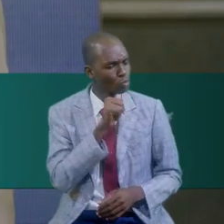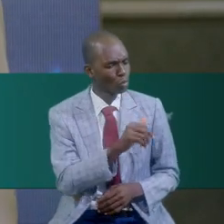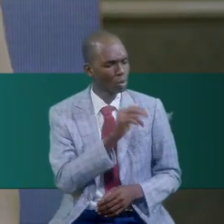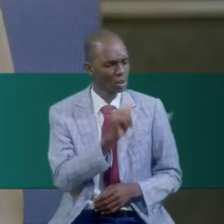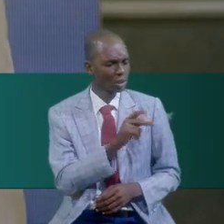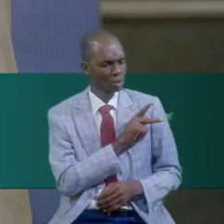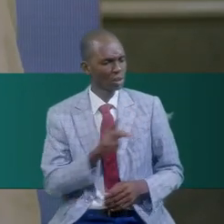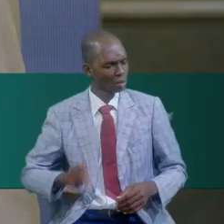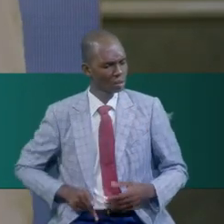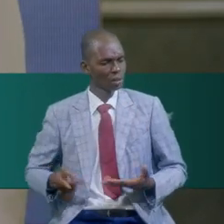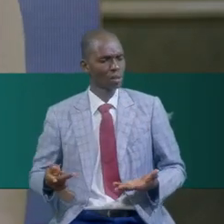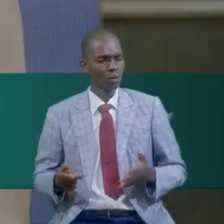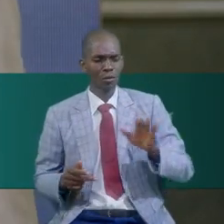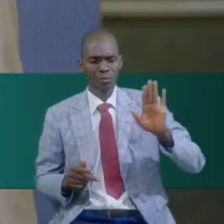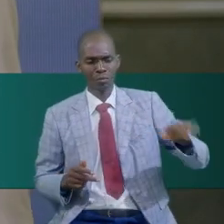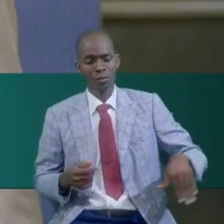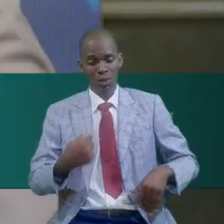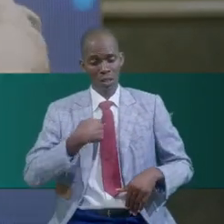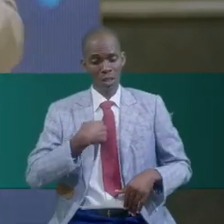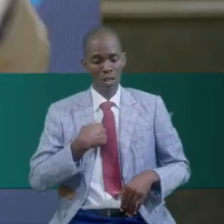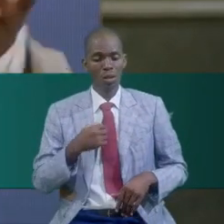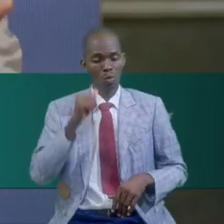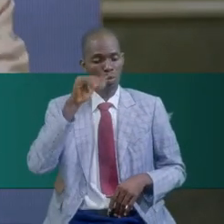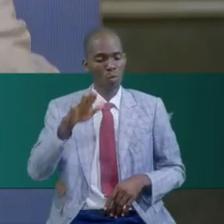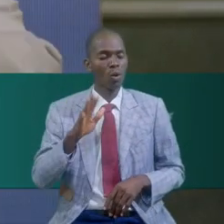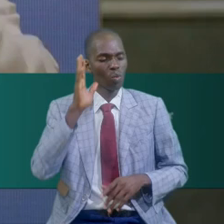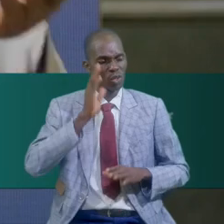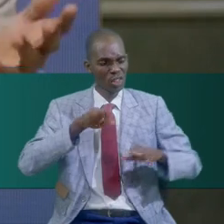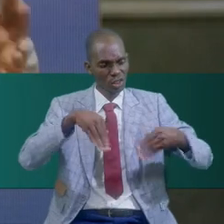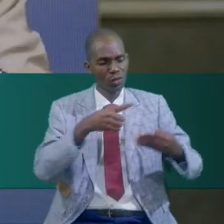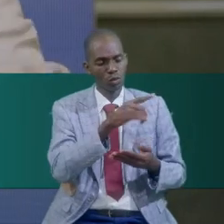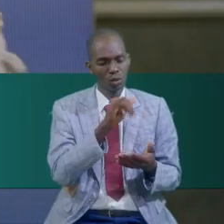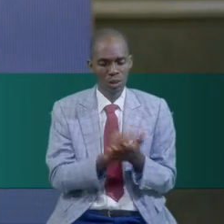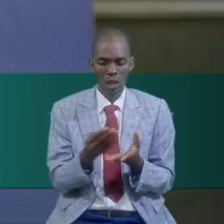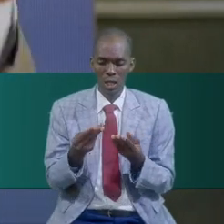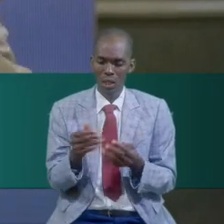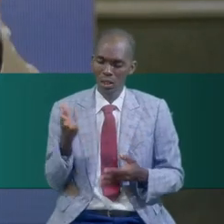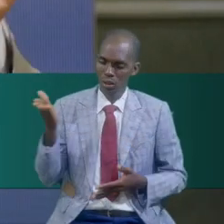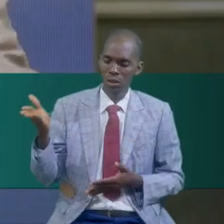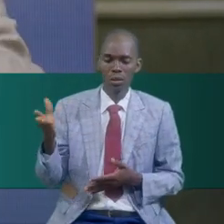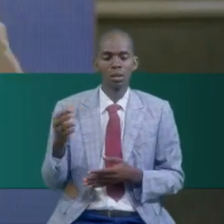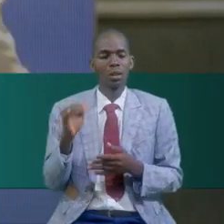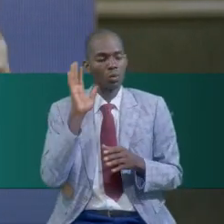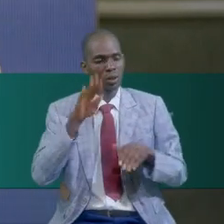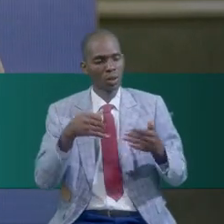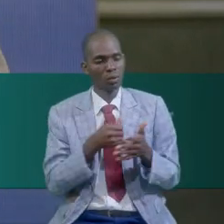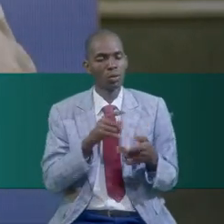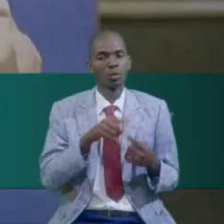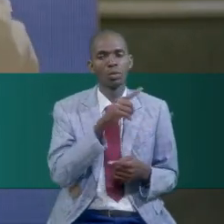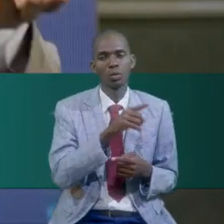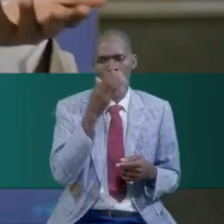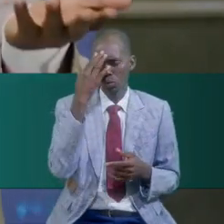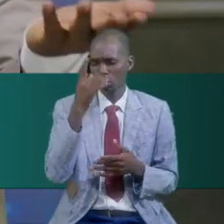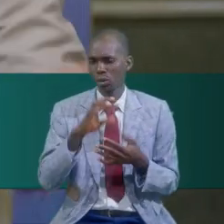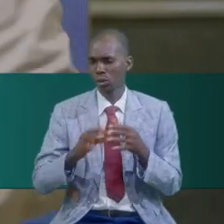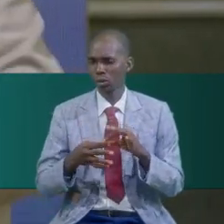you the vineyard of Naboth. You know the story, he made the arrangement and they got rid of